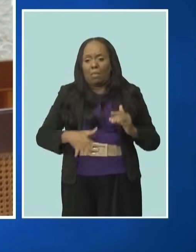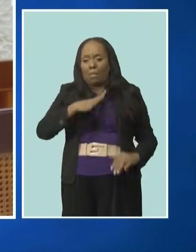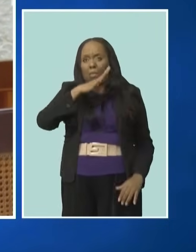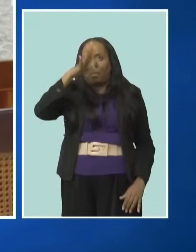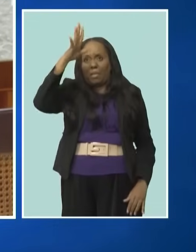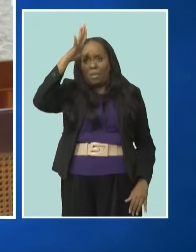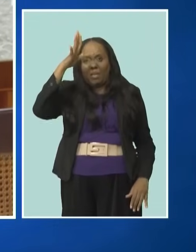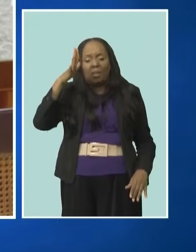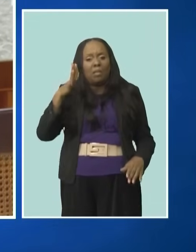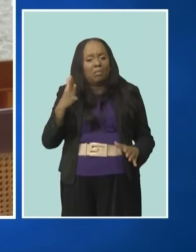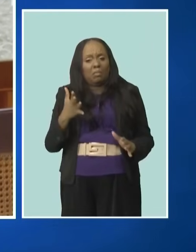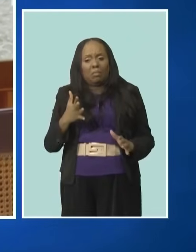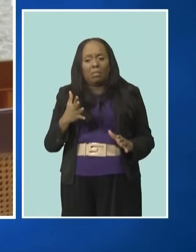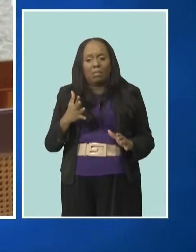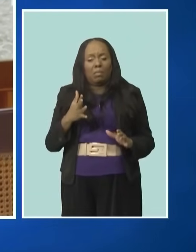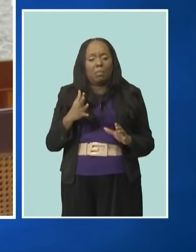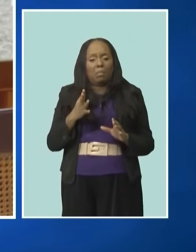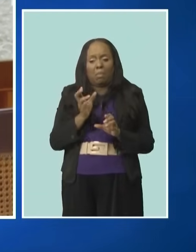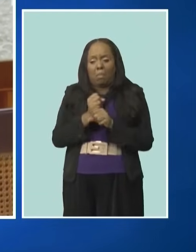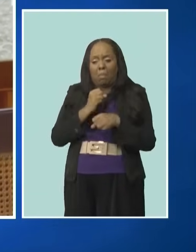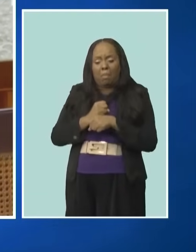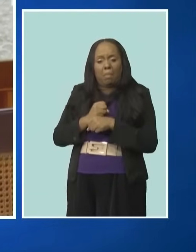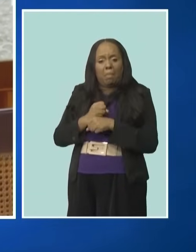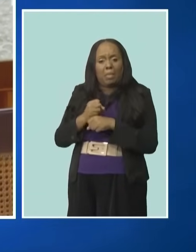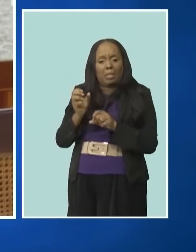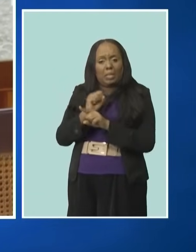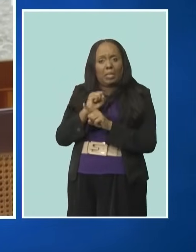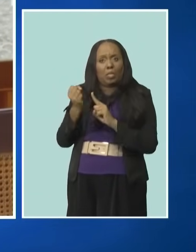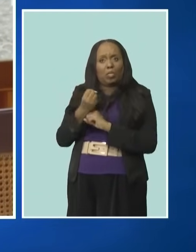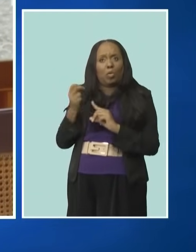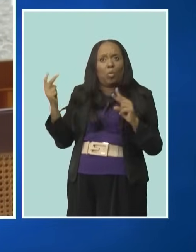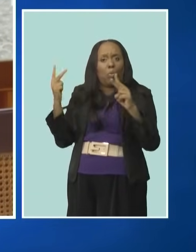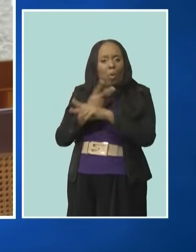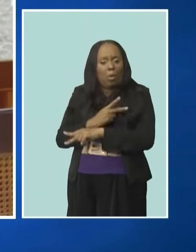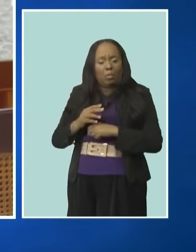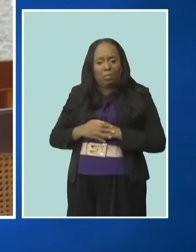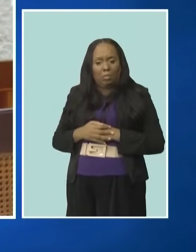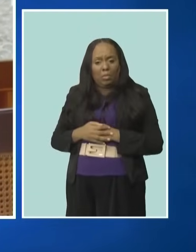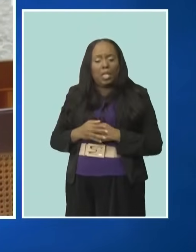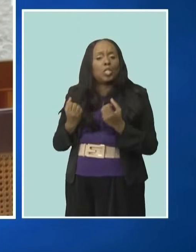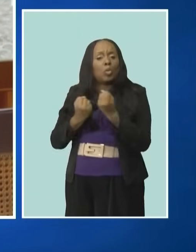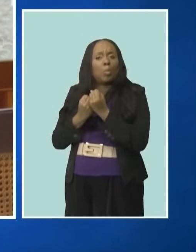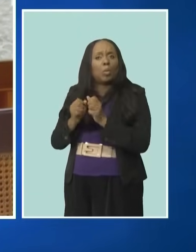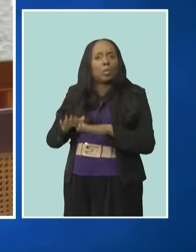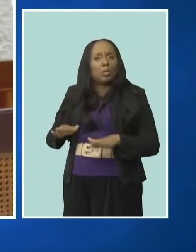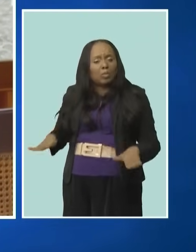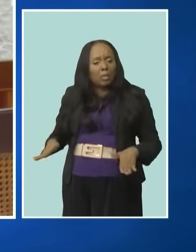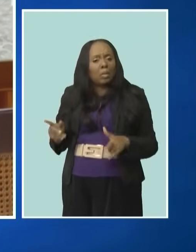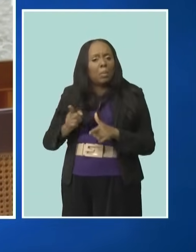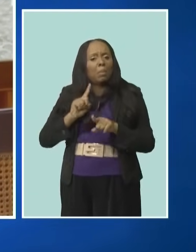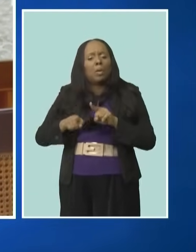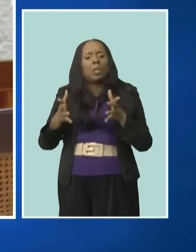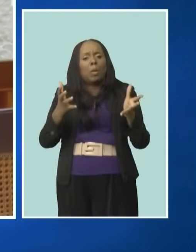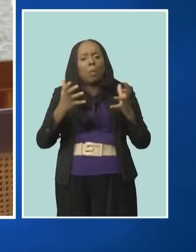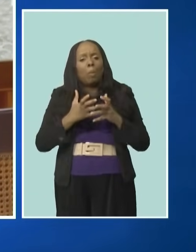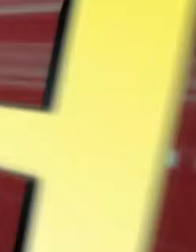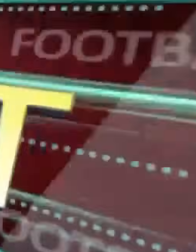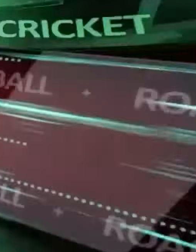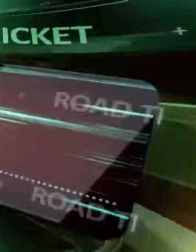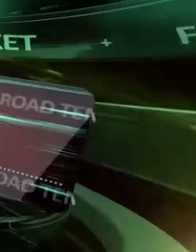perpetuating the bad behavior in this country and then expecting somebody else to deal with